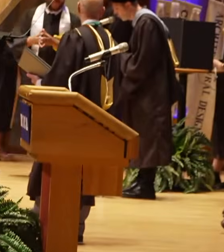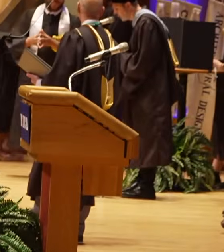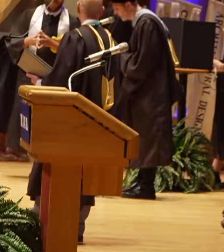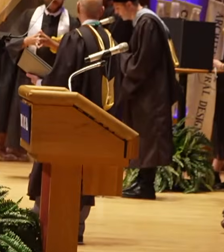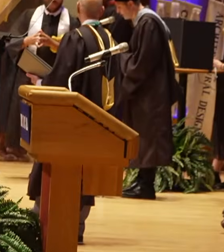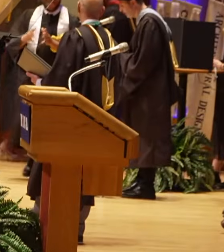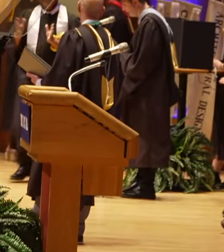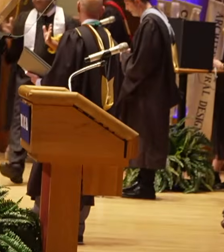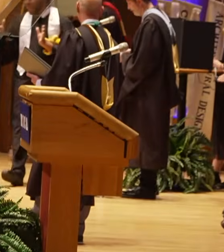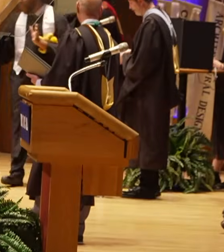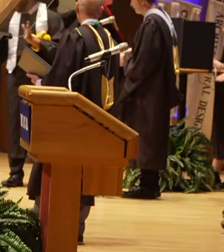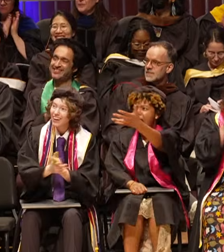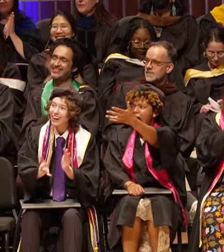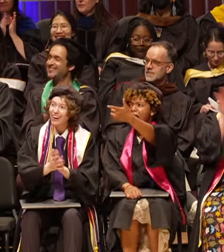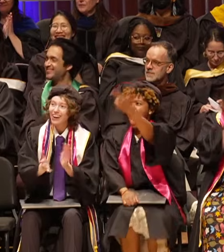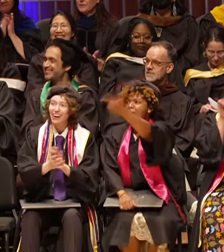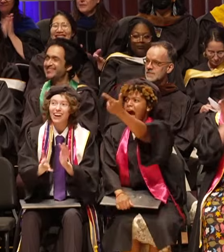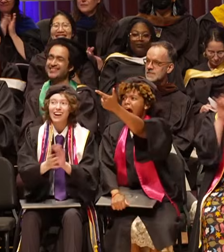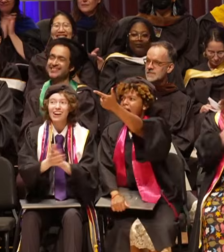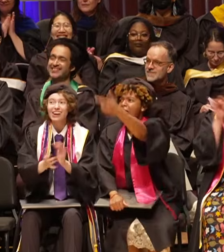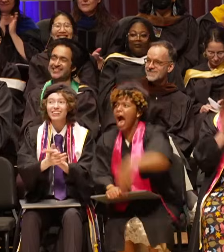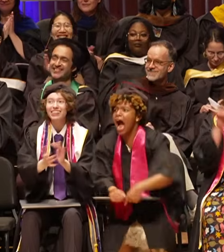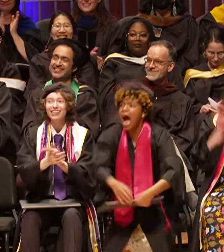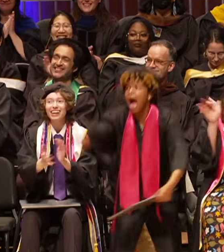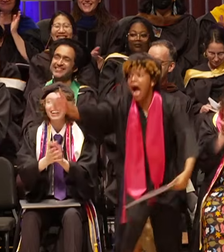Javon Wooden.